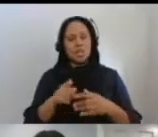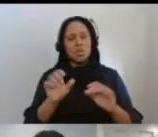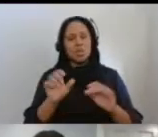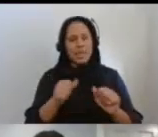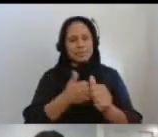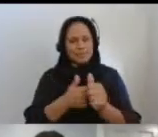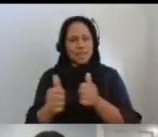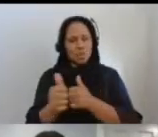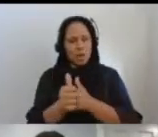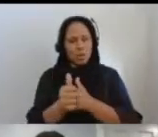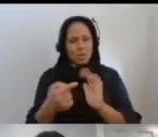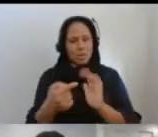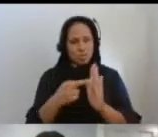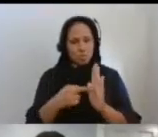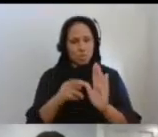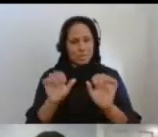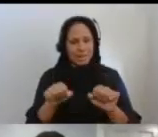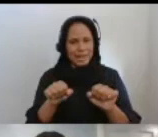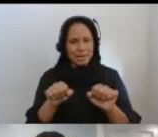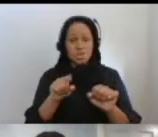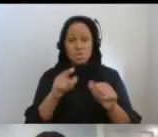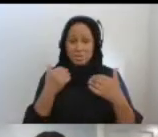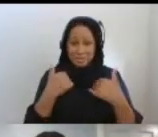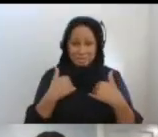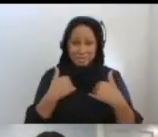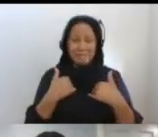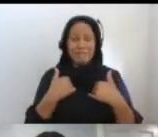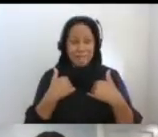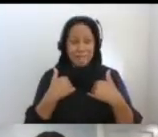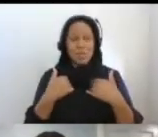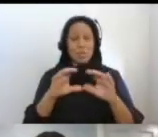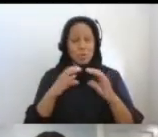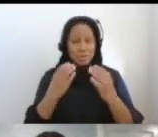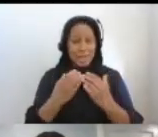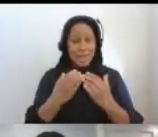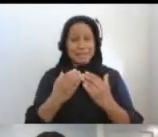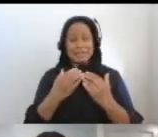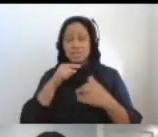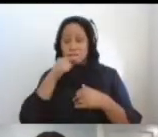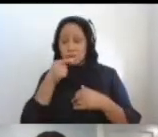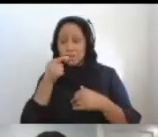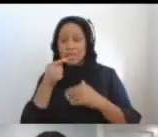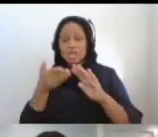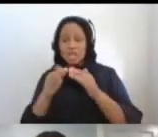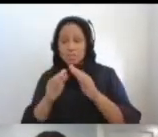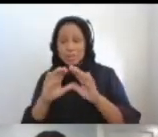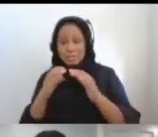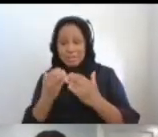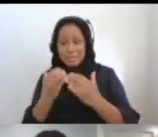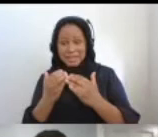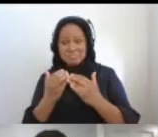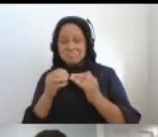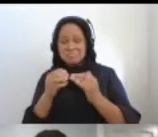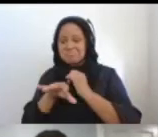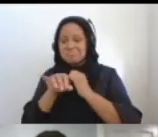could have a community class or a public class that can market itself as having a focus on